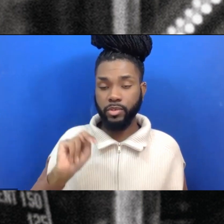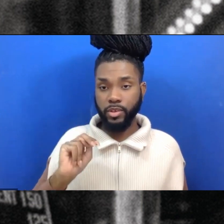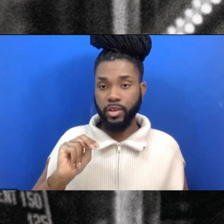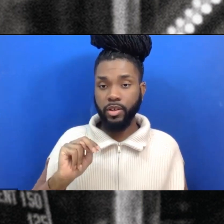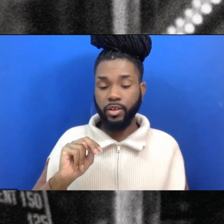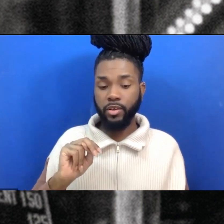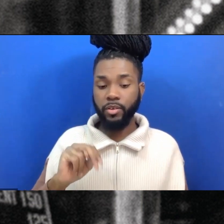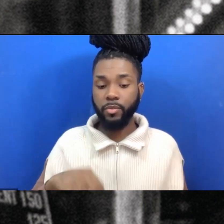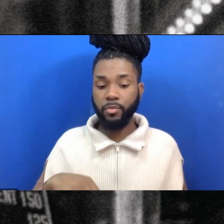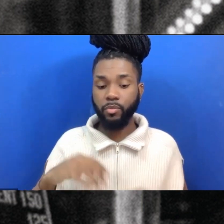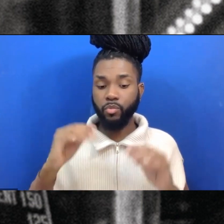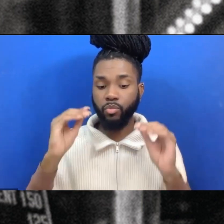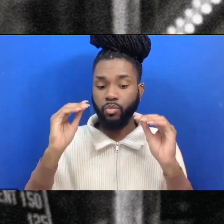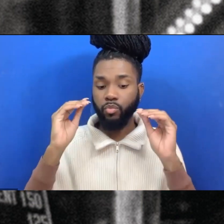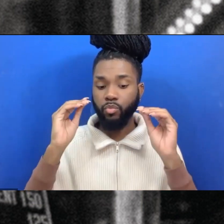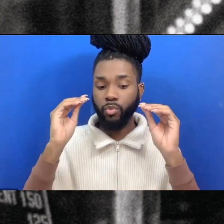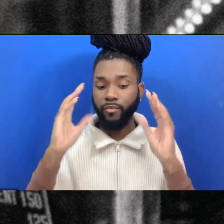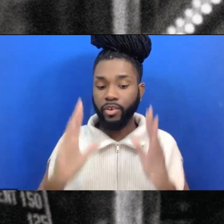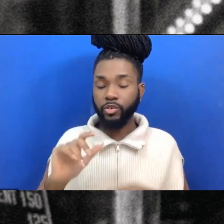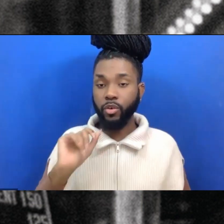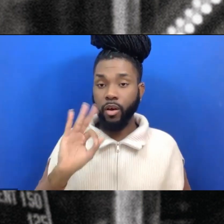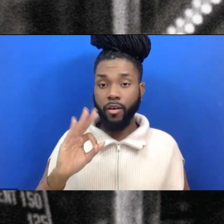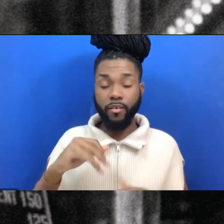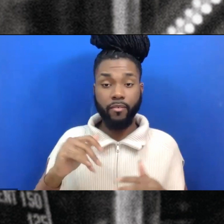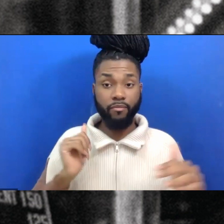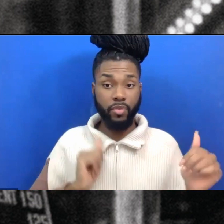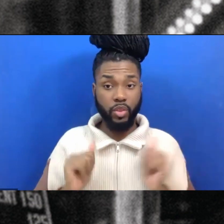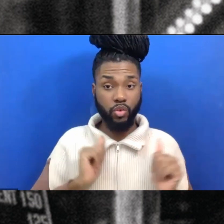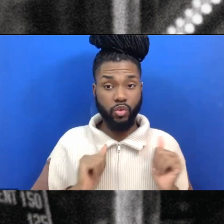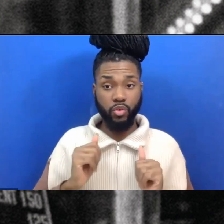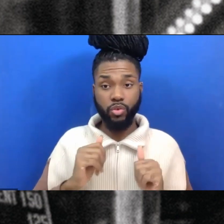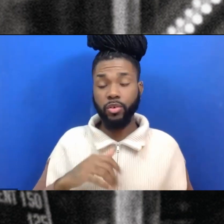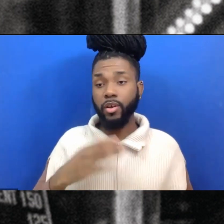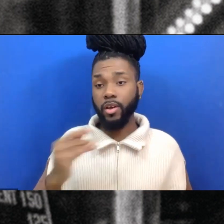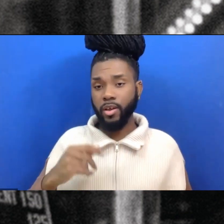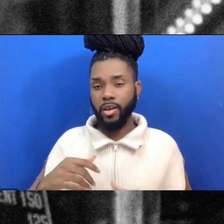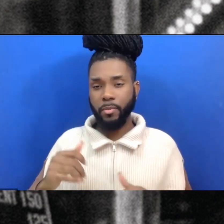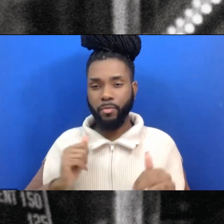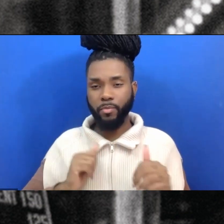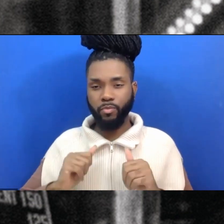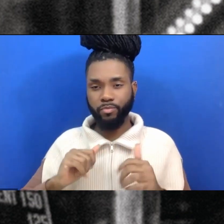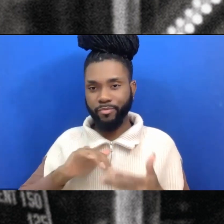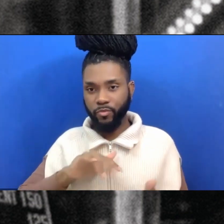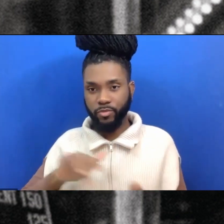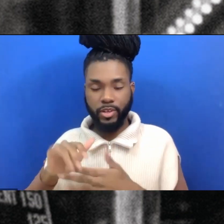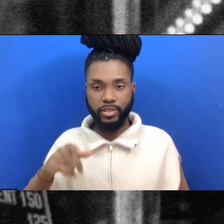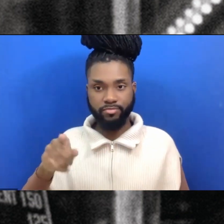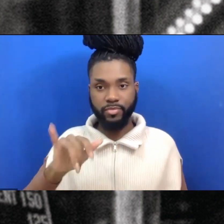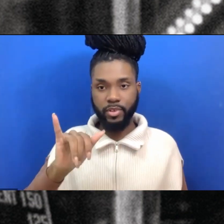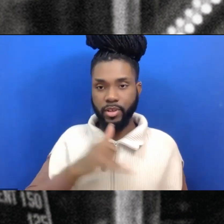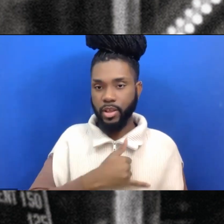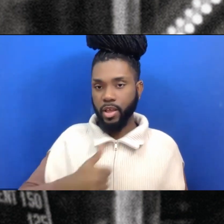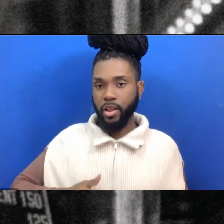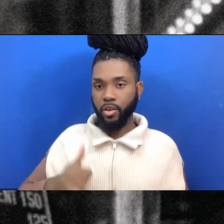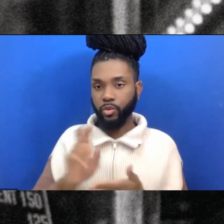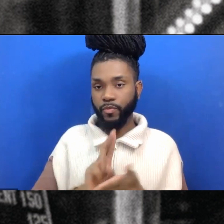Professor of Theater and Performance Studies at Yale University,